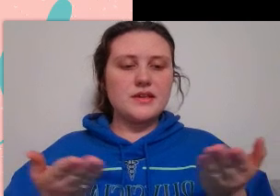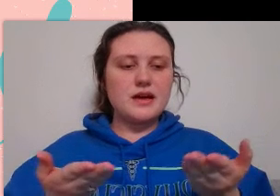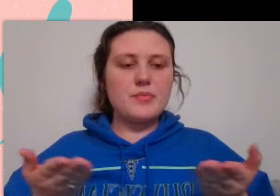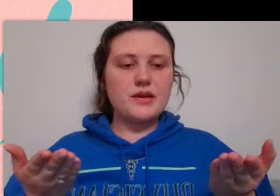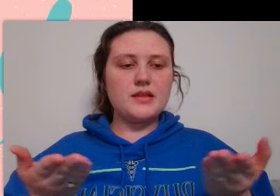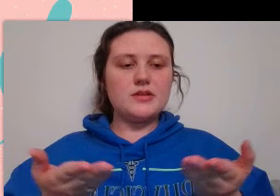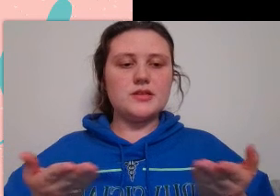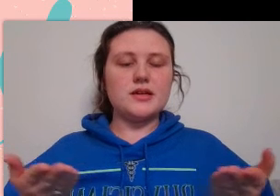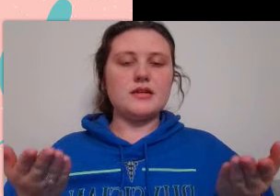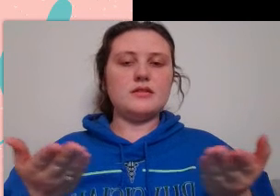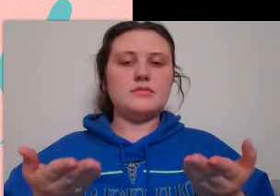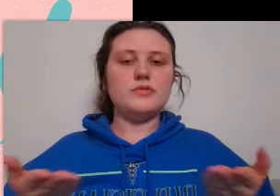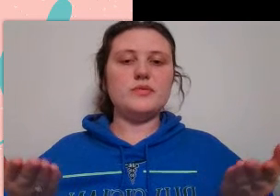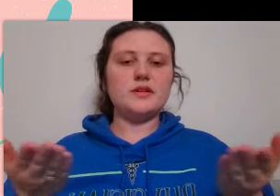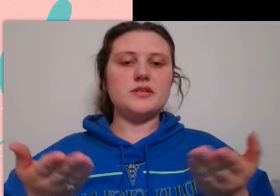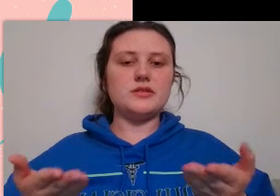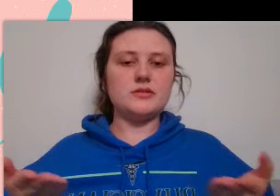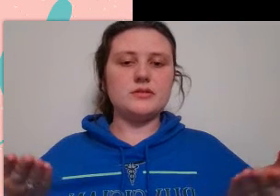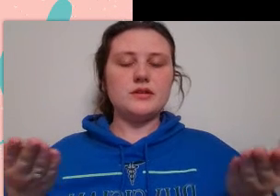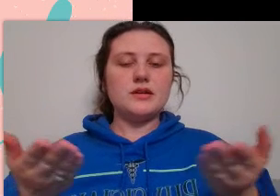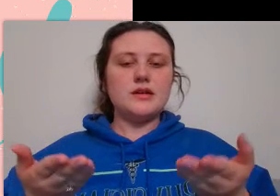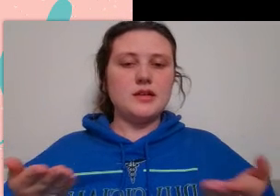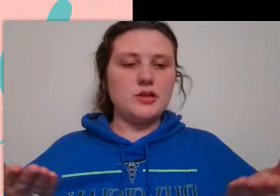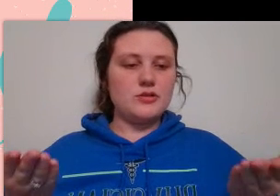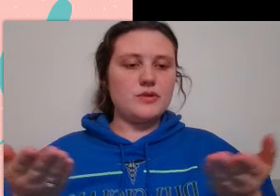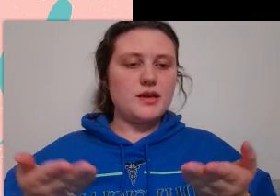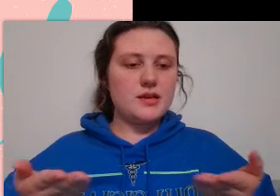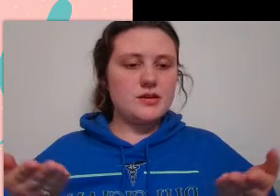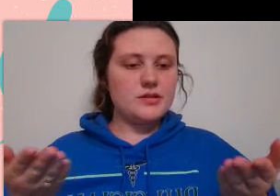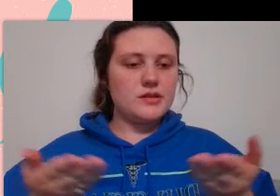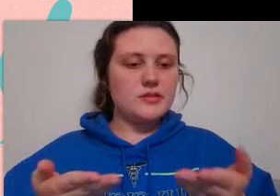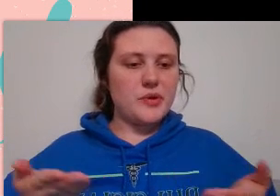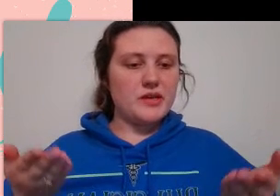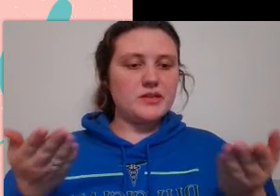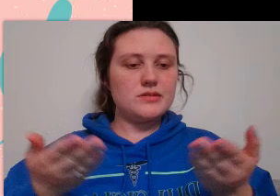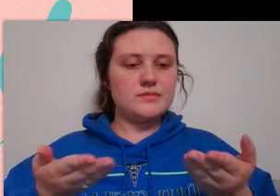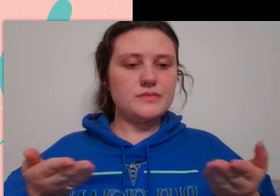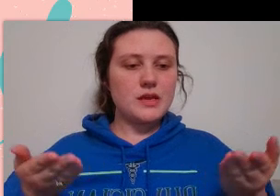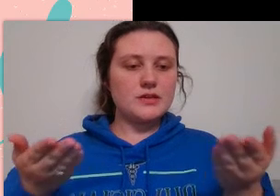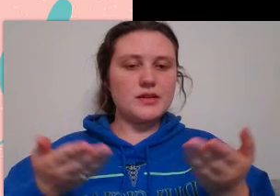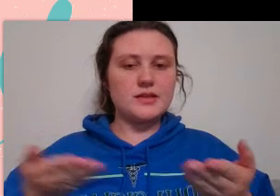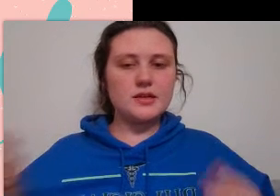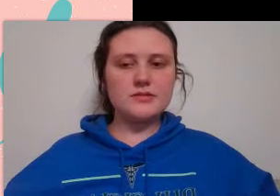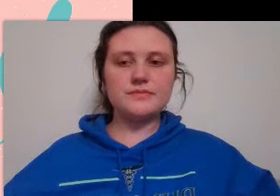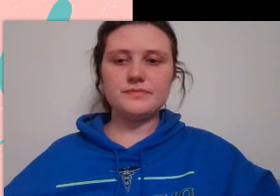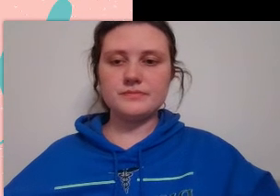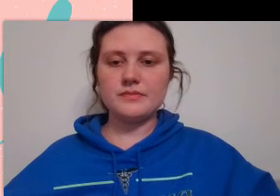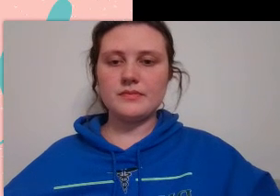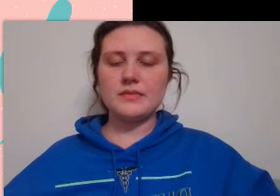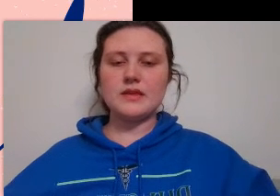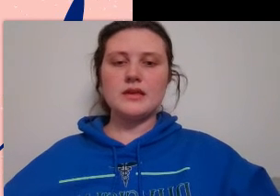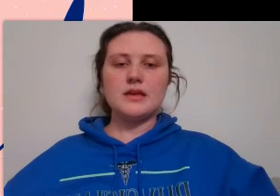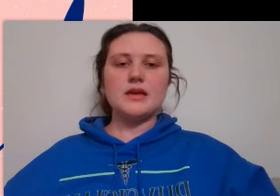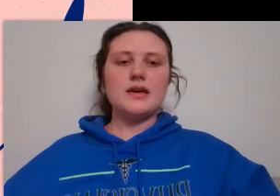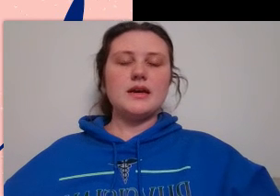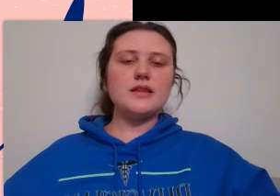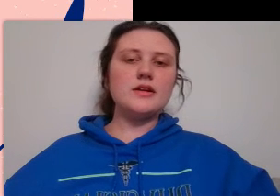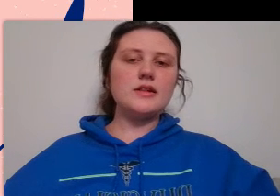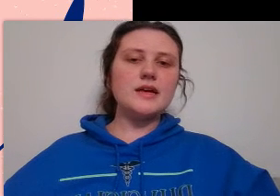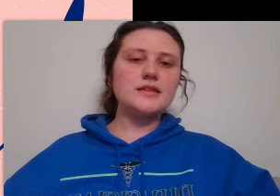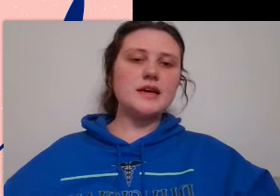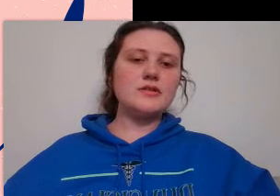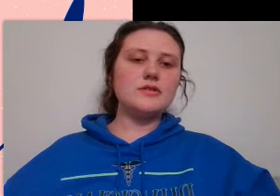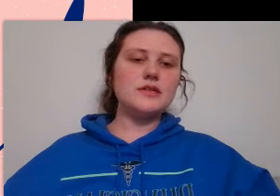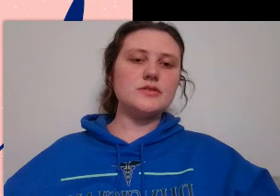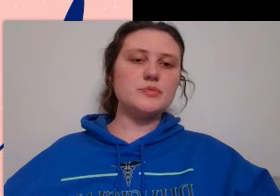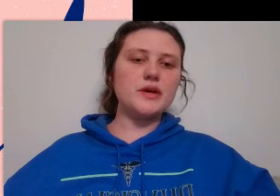They face up, and then you just kind of move them in a circle like you're right here in this space. So that's here. And then